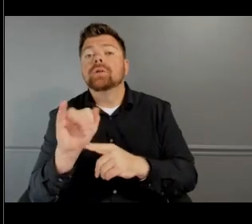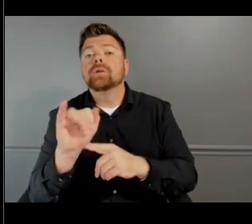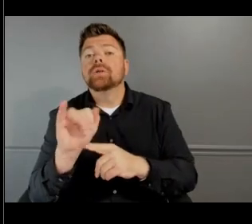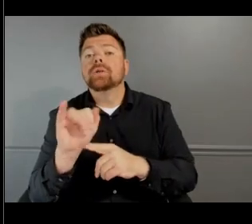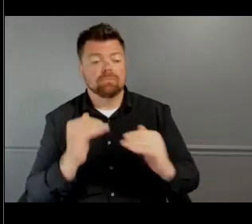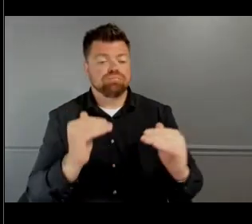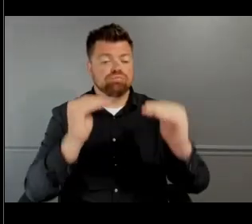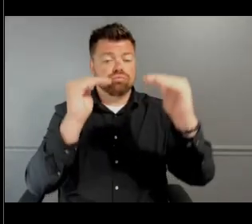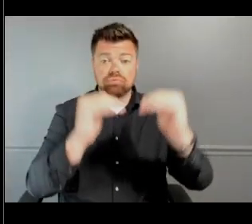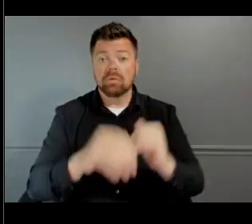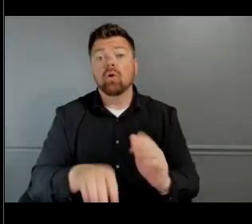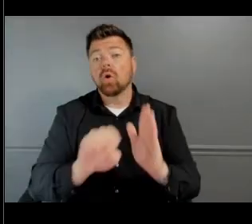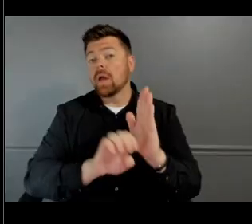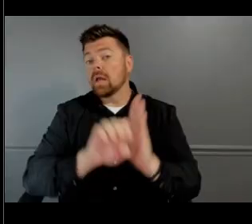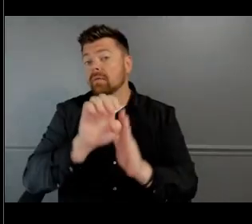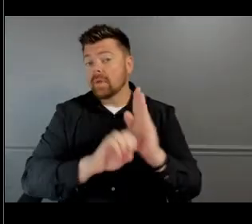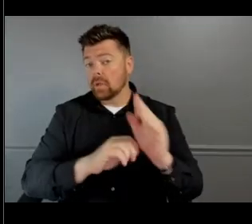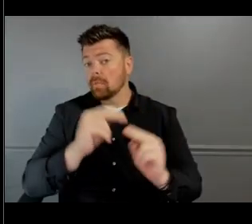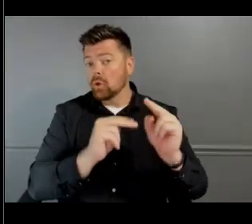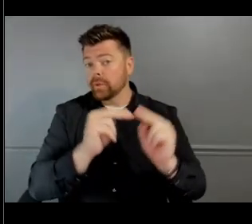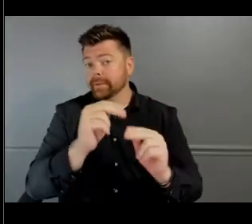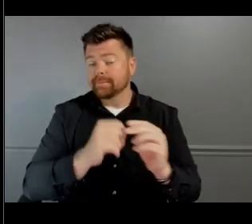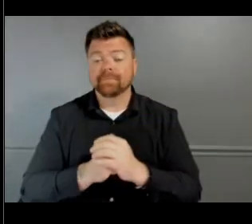elevator building.